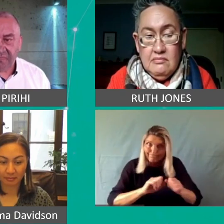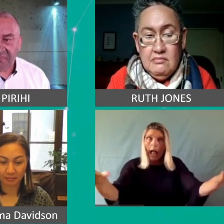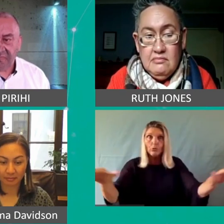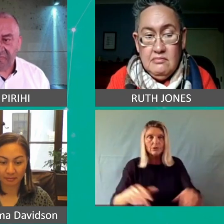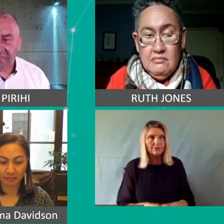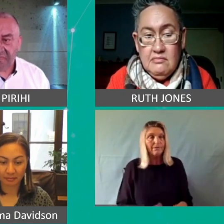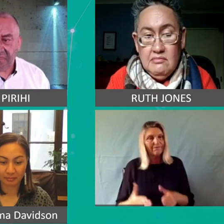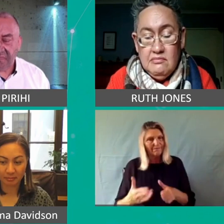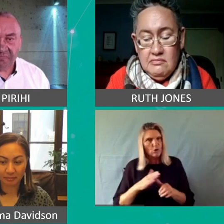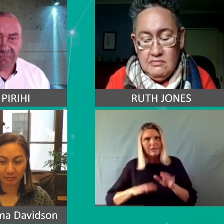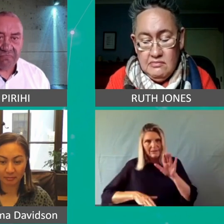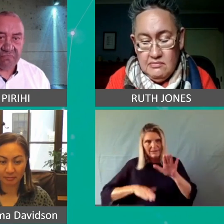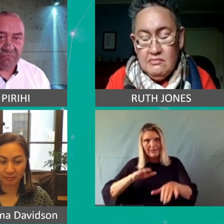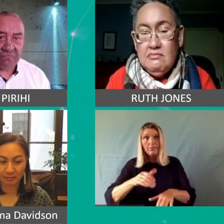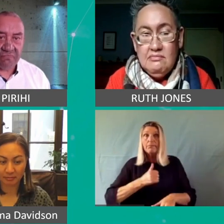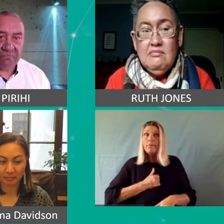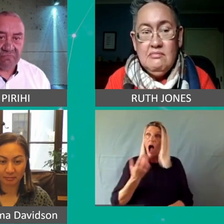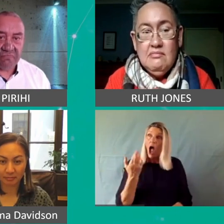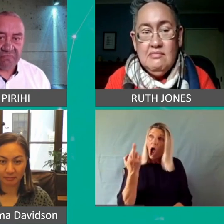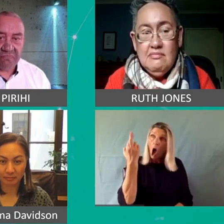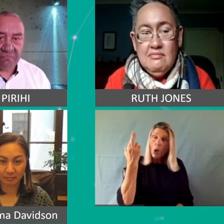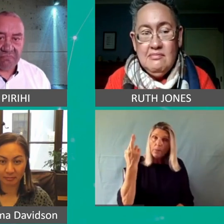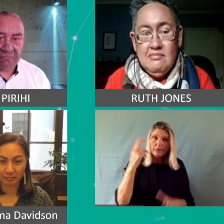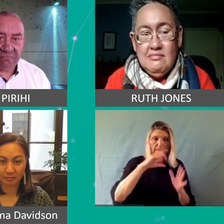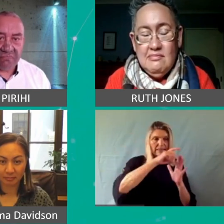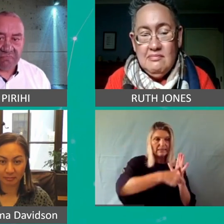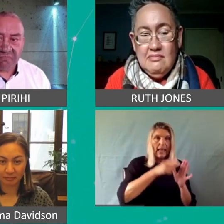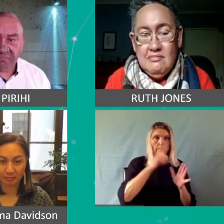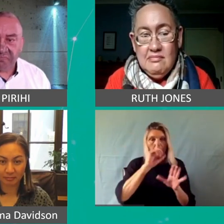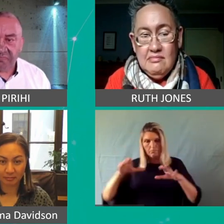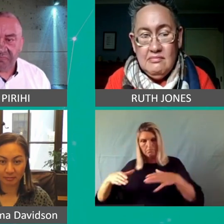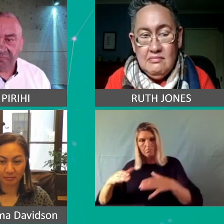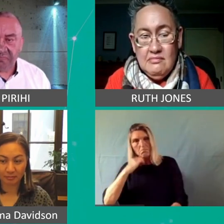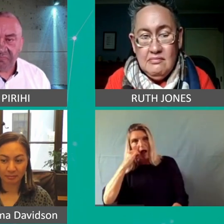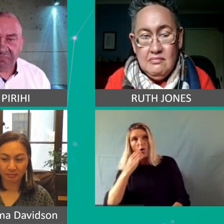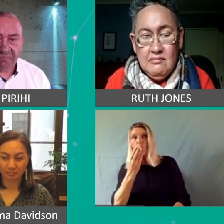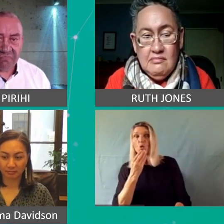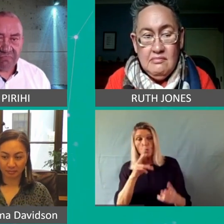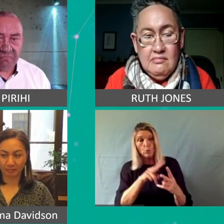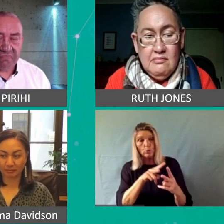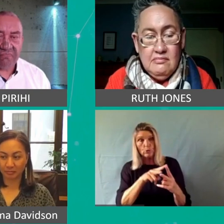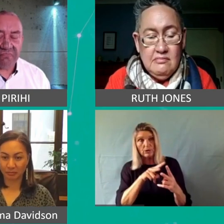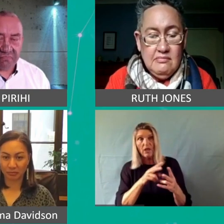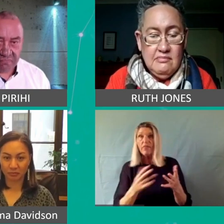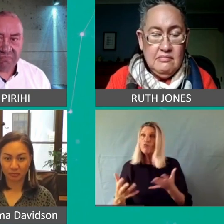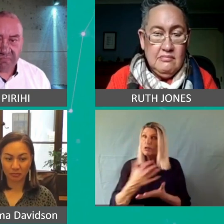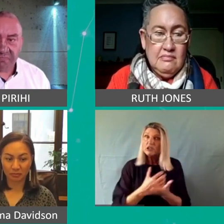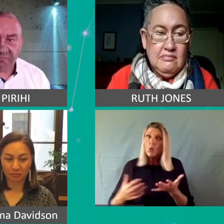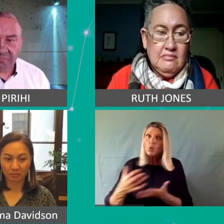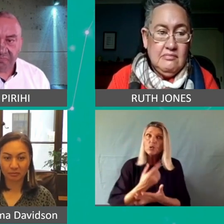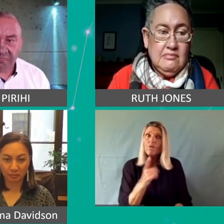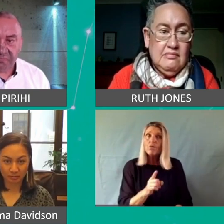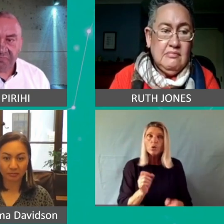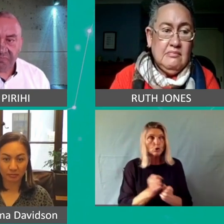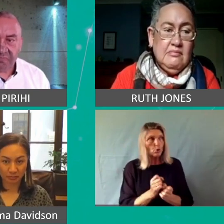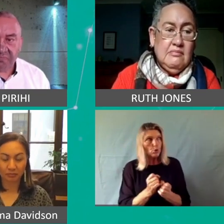hope is that disabled people in Tangata Whaikaha Māori use these resources to grow